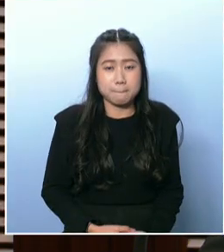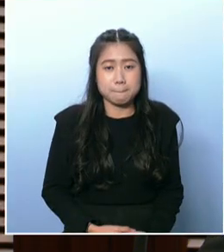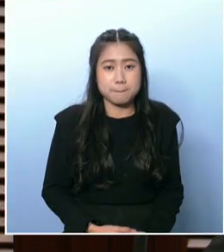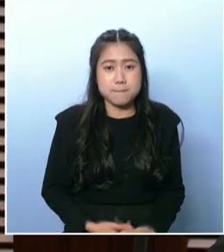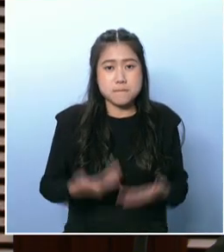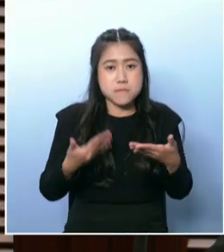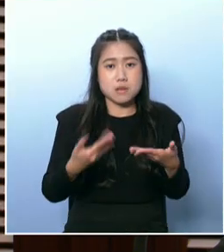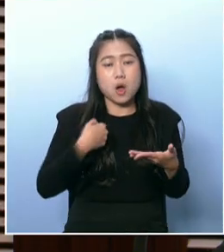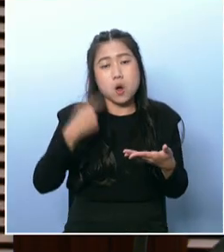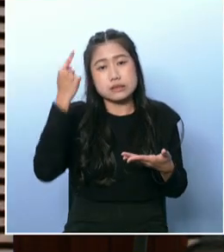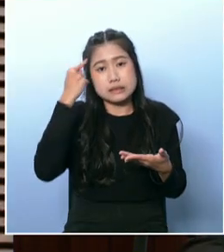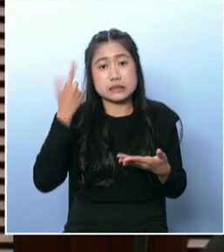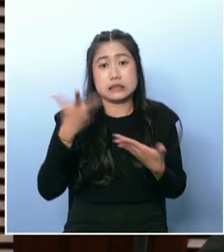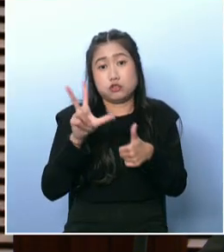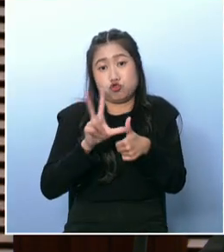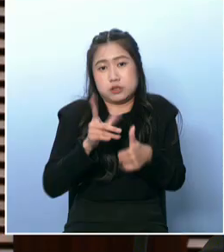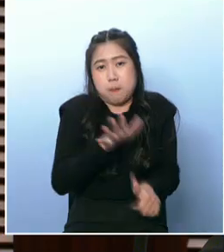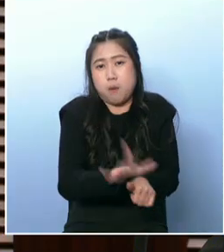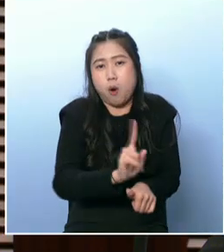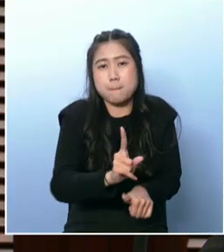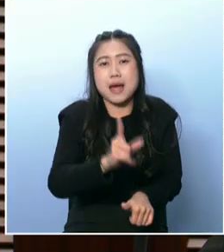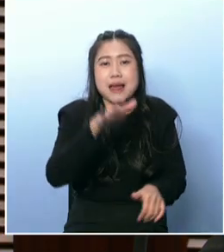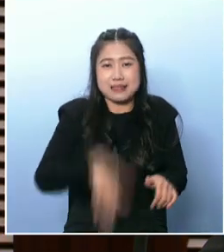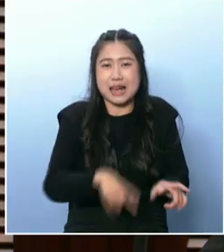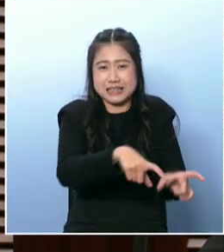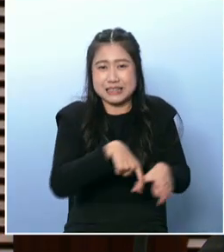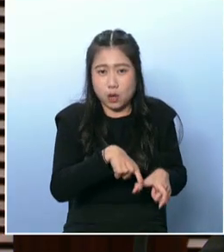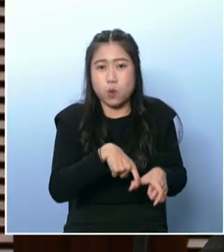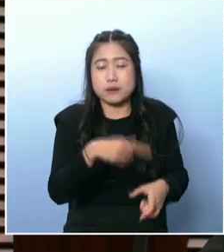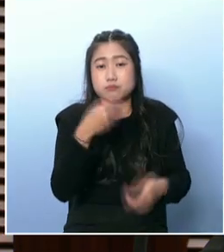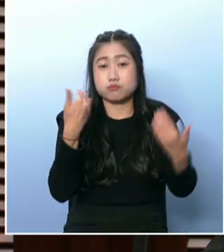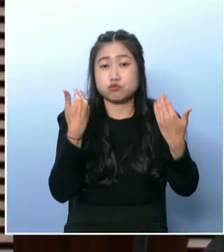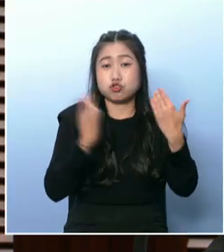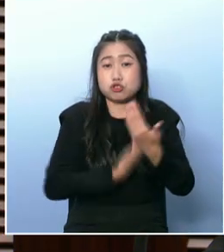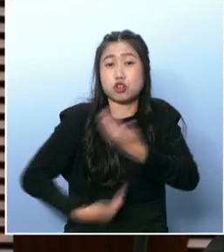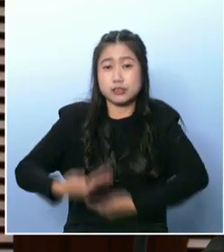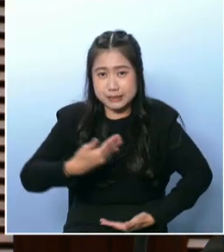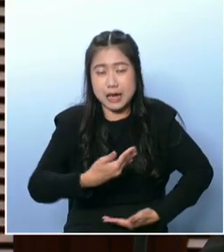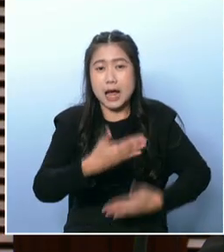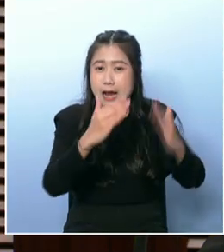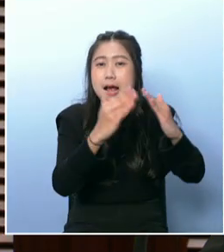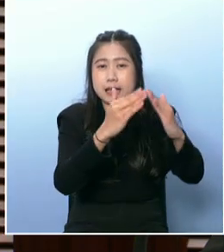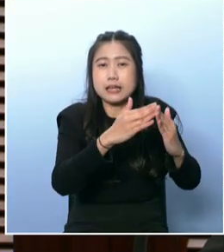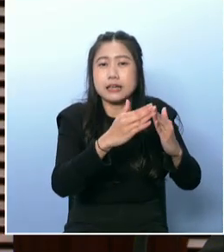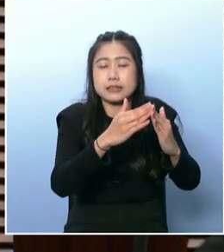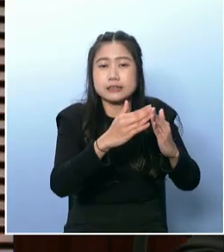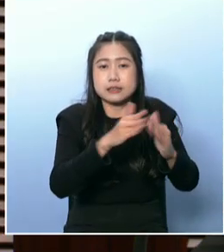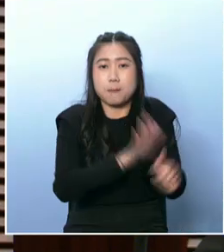of difficulties. We are now trying to support the low-income carers of